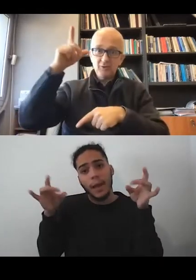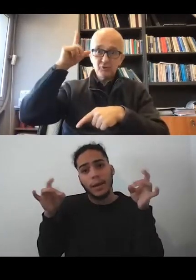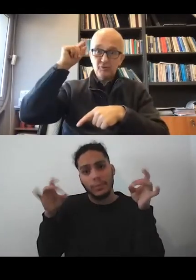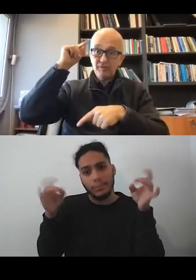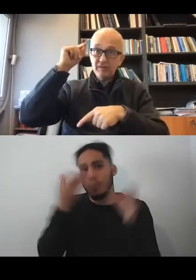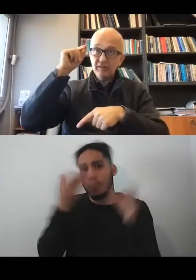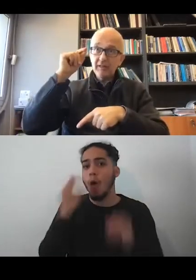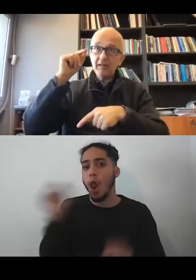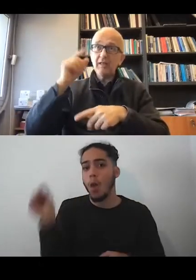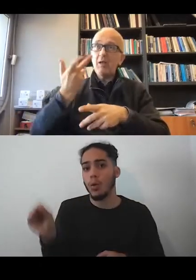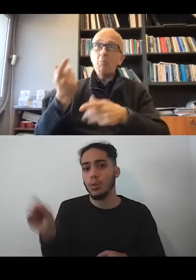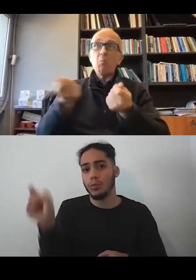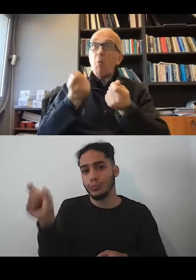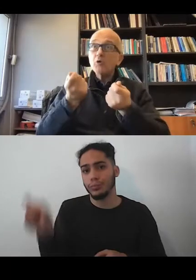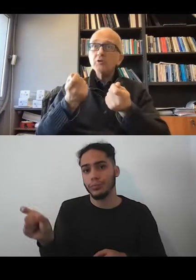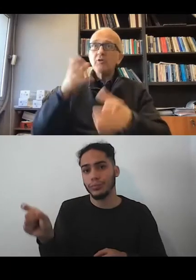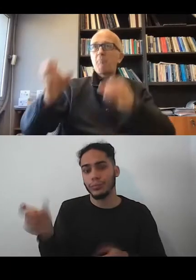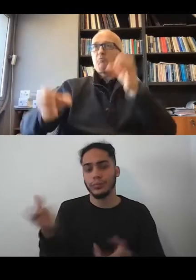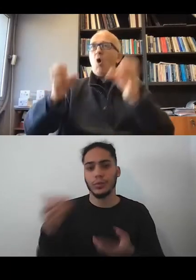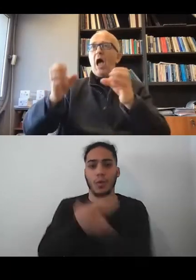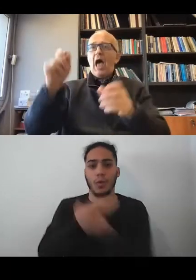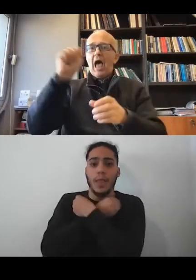avatar.